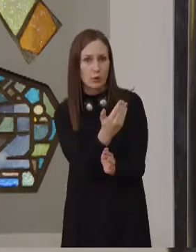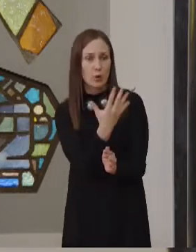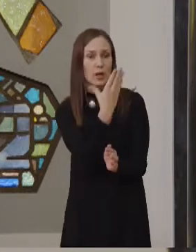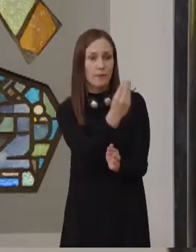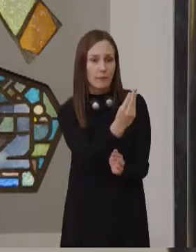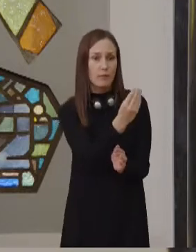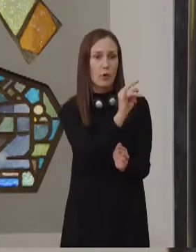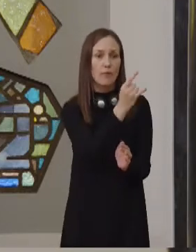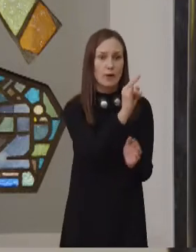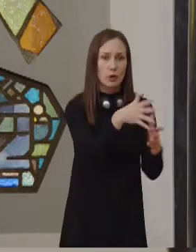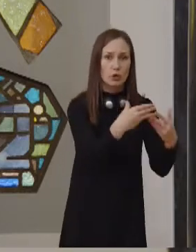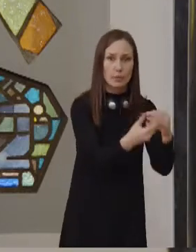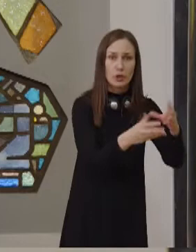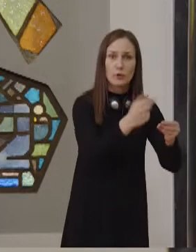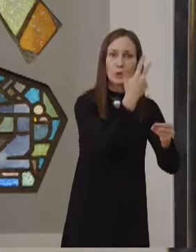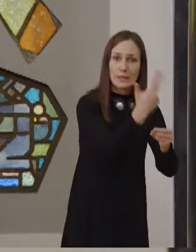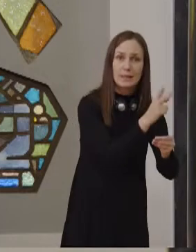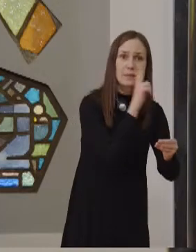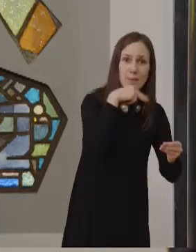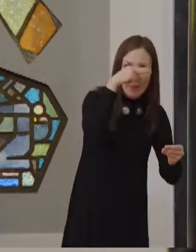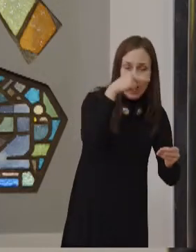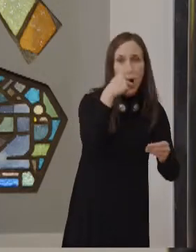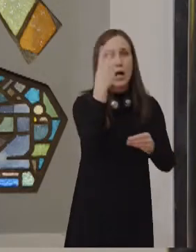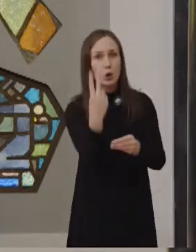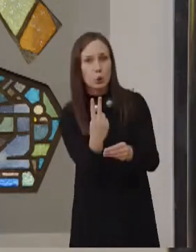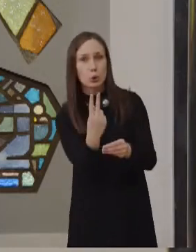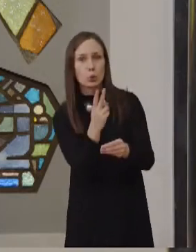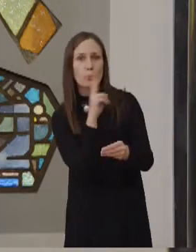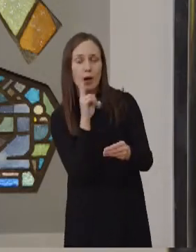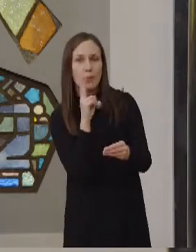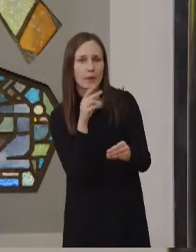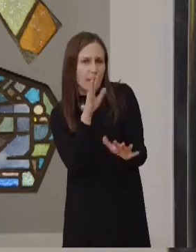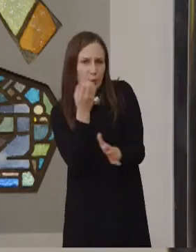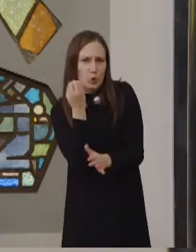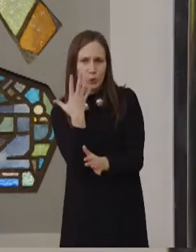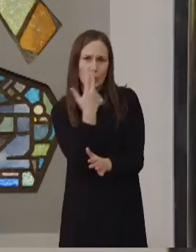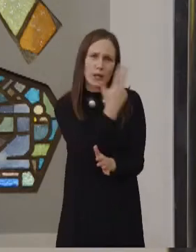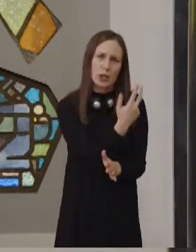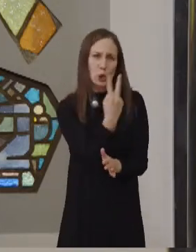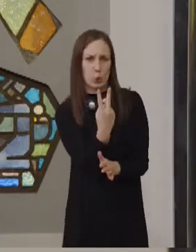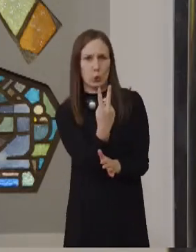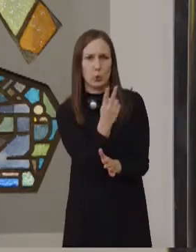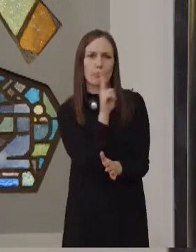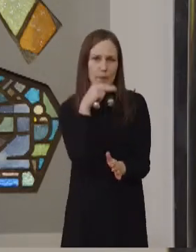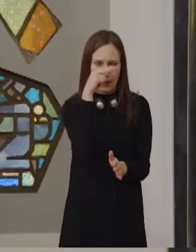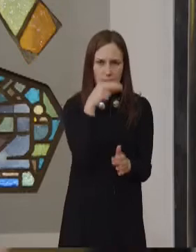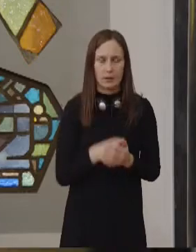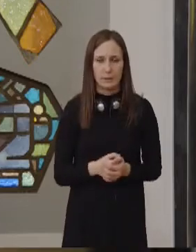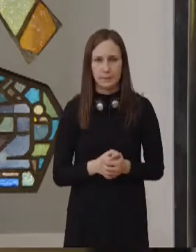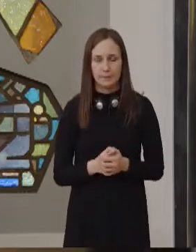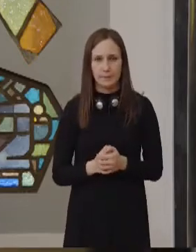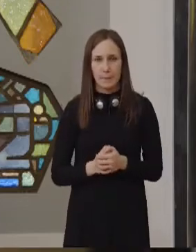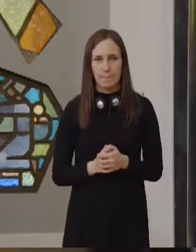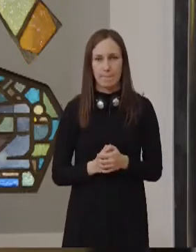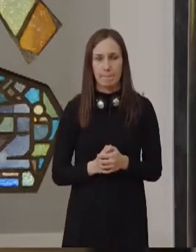children and parents are family. So my question was, is the family in Mr. Raskavičius'